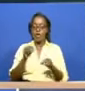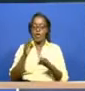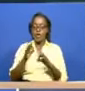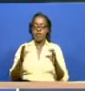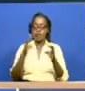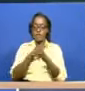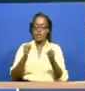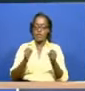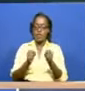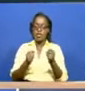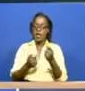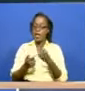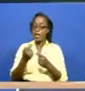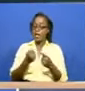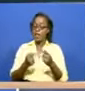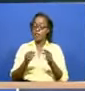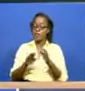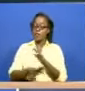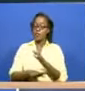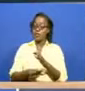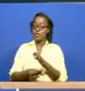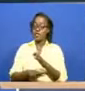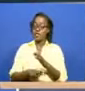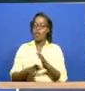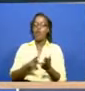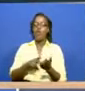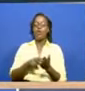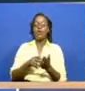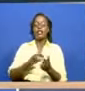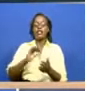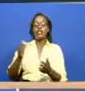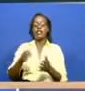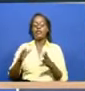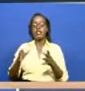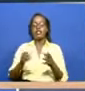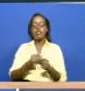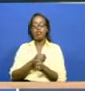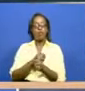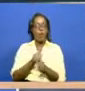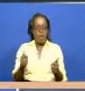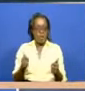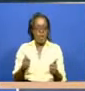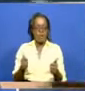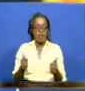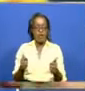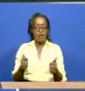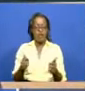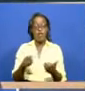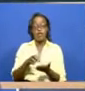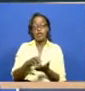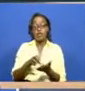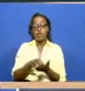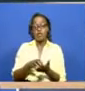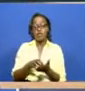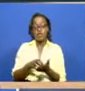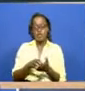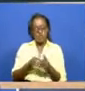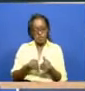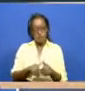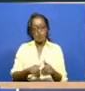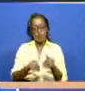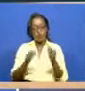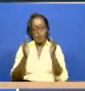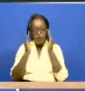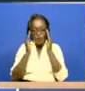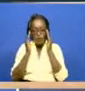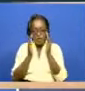actually came and was doing rounds in town, he was actually received well, and it is a situation of course we'll be keeping a keen eye.